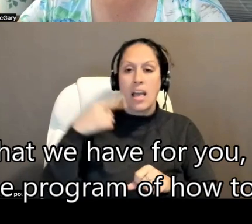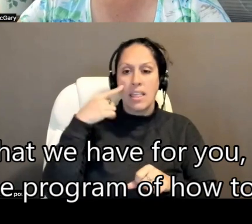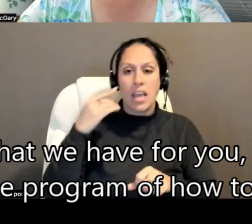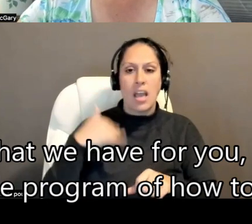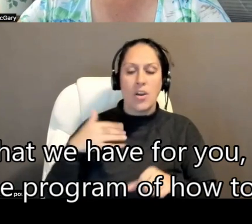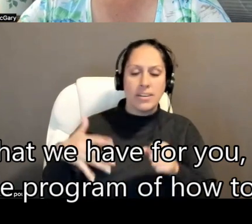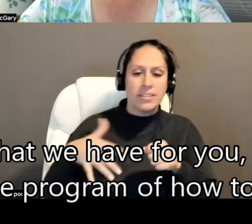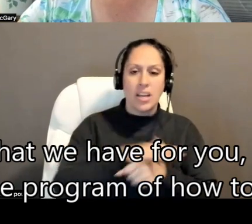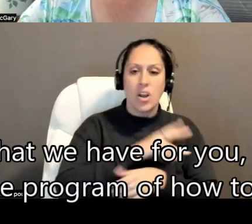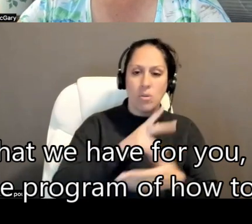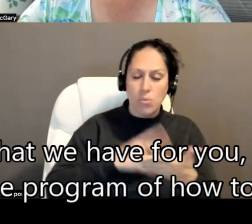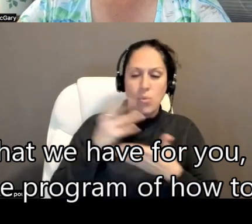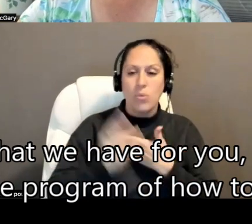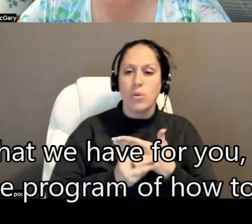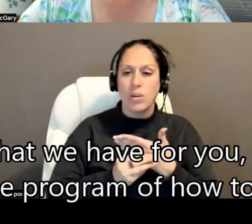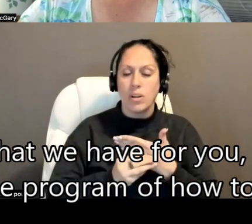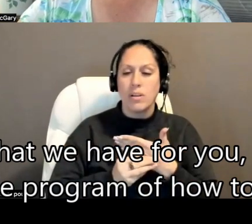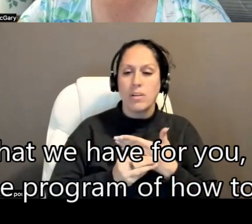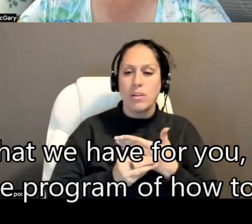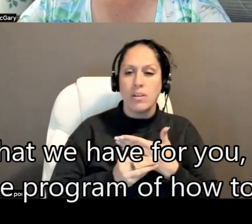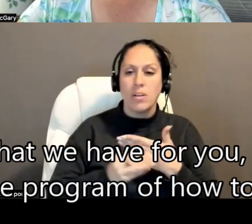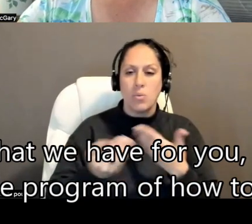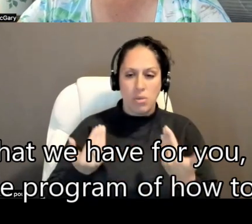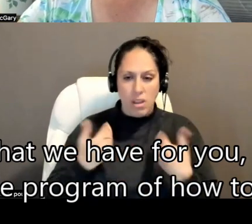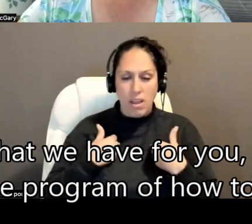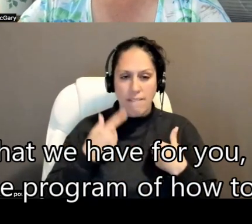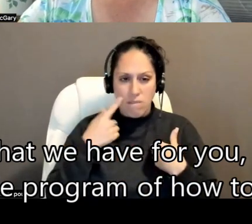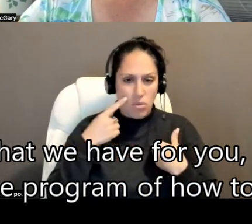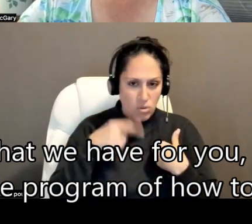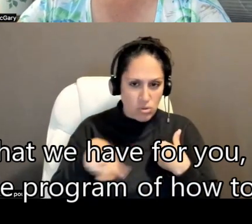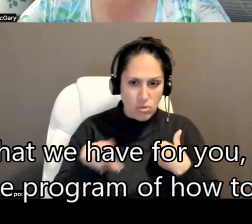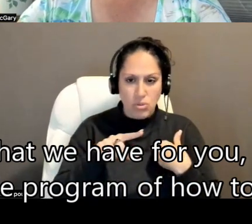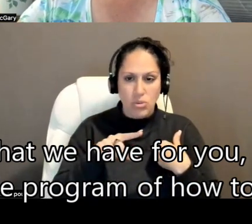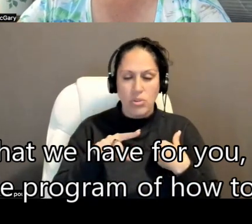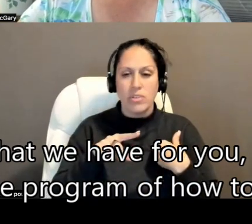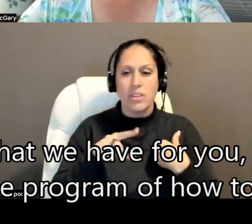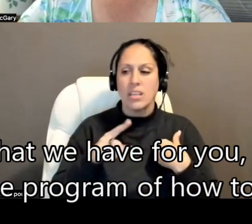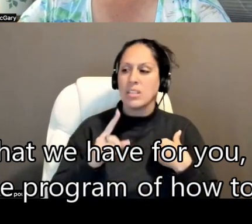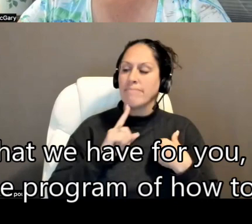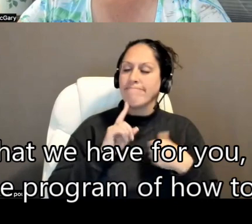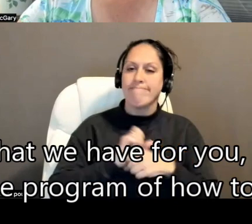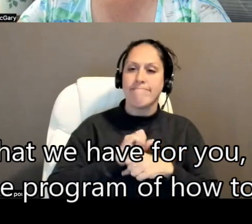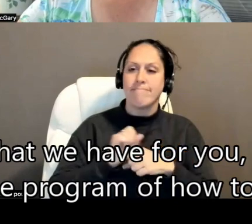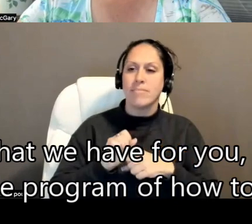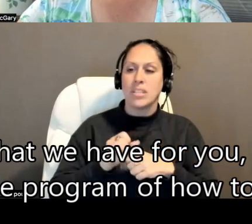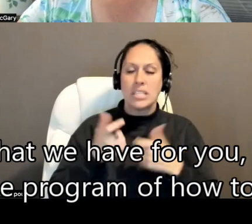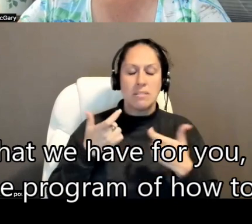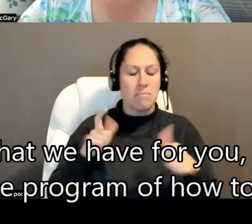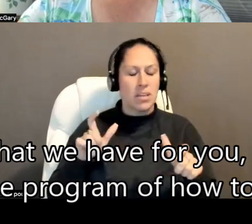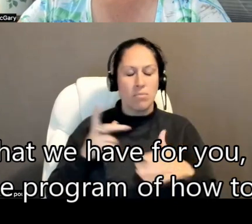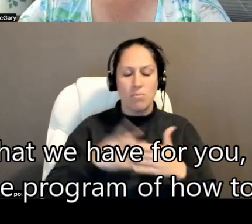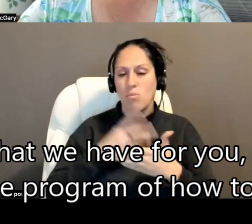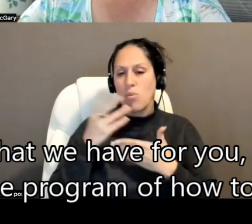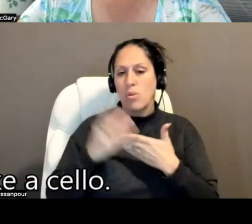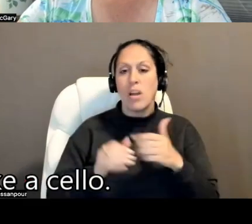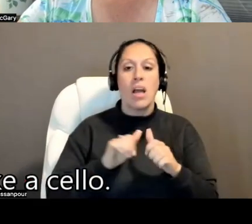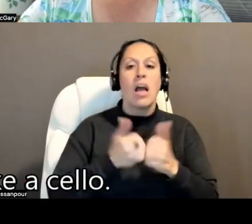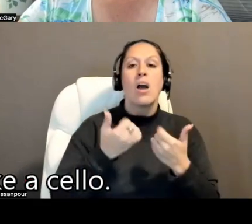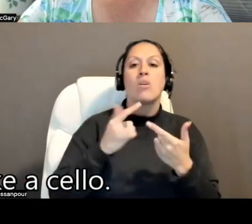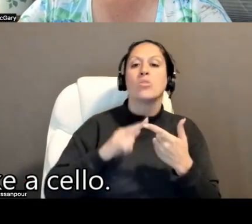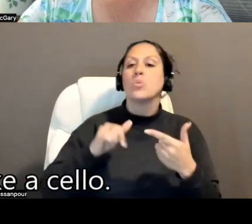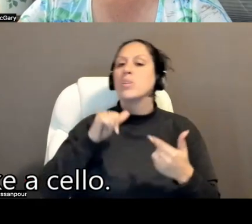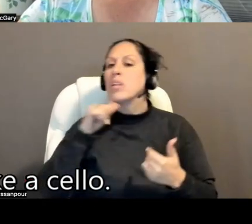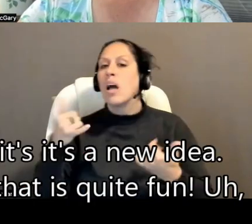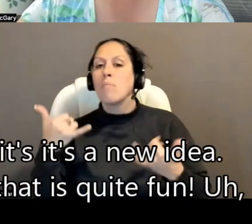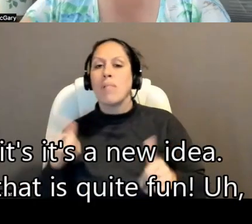entire program that we have for you essentially is just a whole program of how to not play